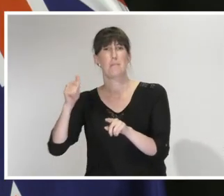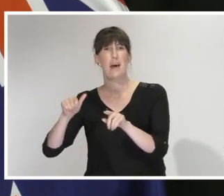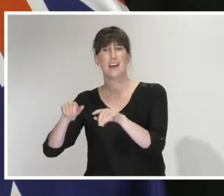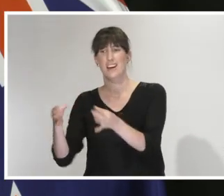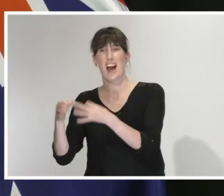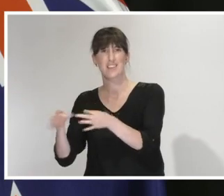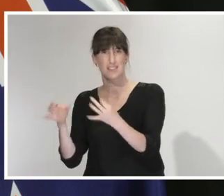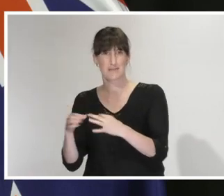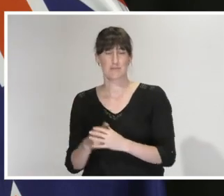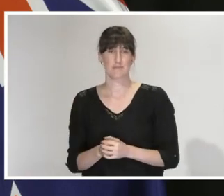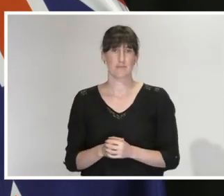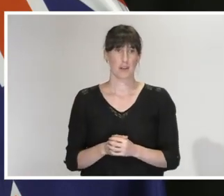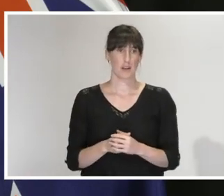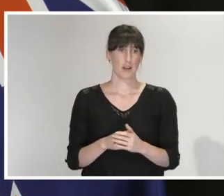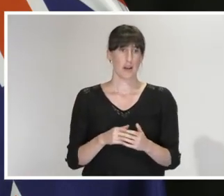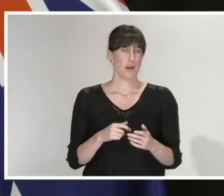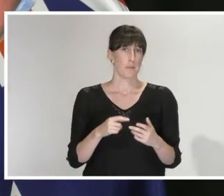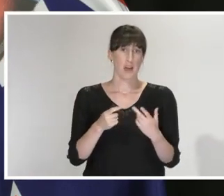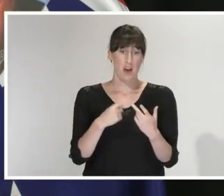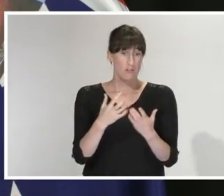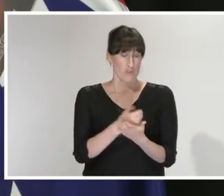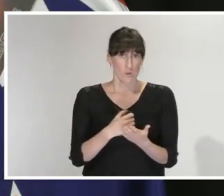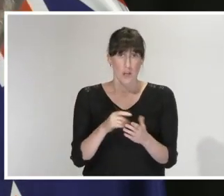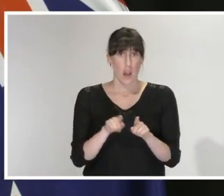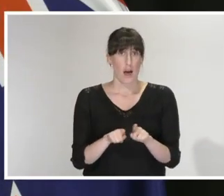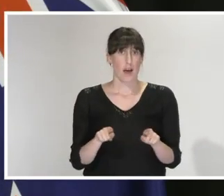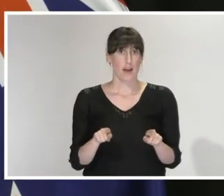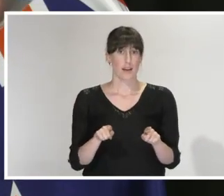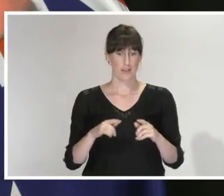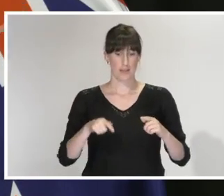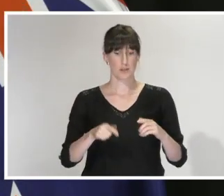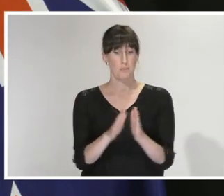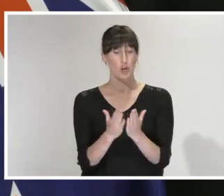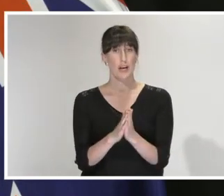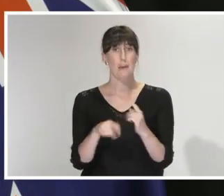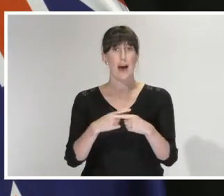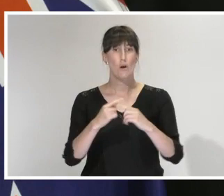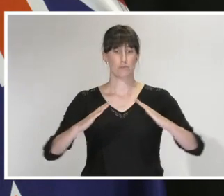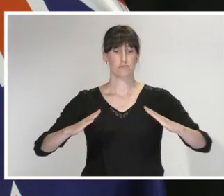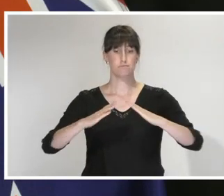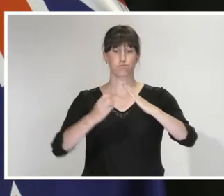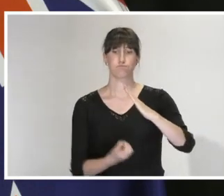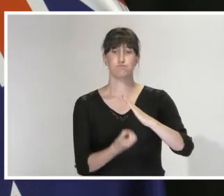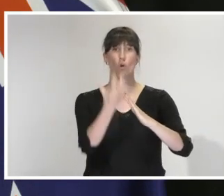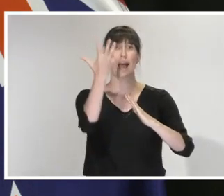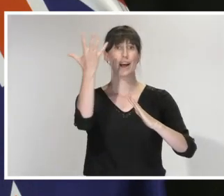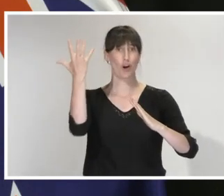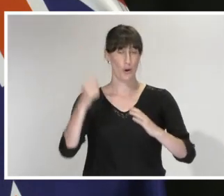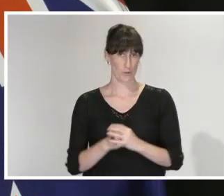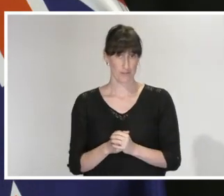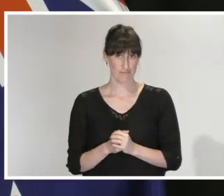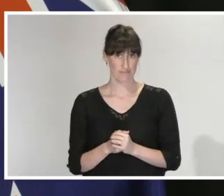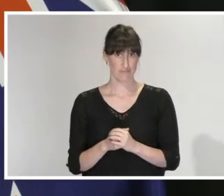There might also be other resources. In this case, there's a workbook on volcanoes. So that's the sort of material that you might get if you were